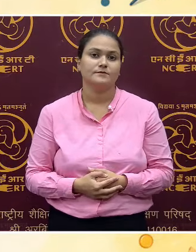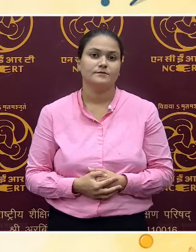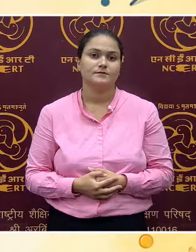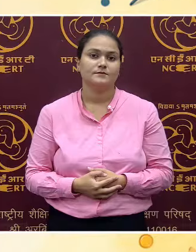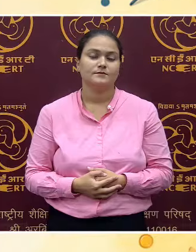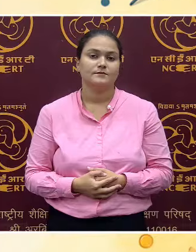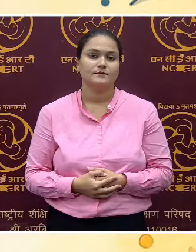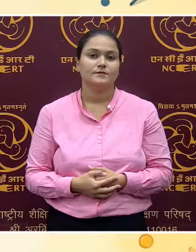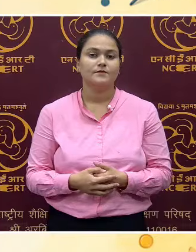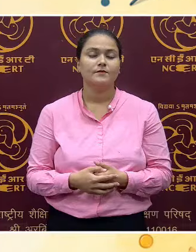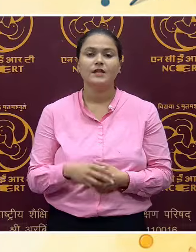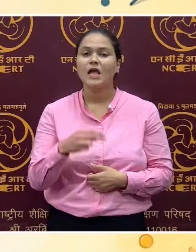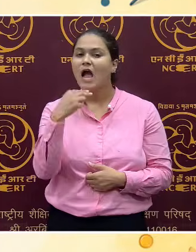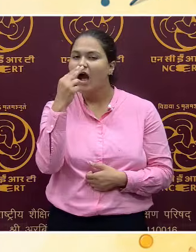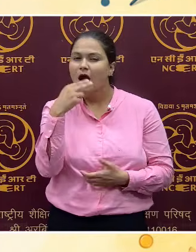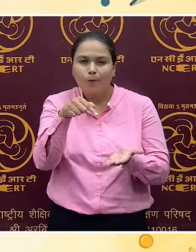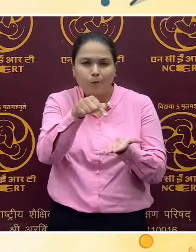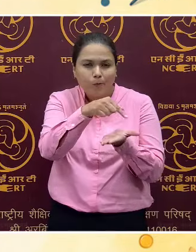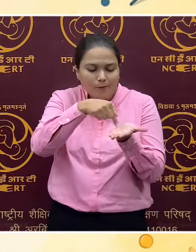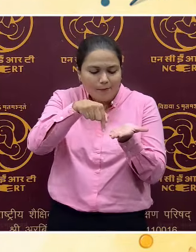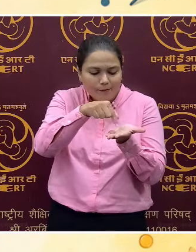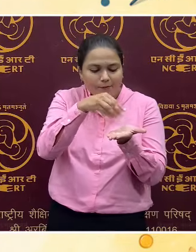been baked by Christopher.